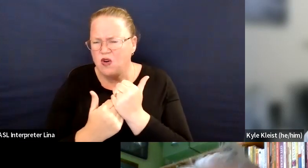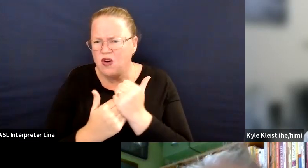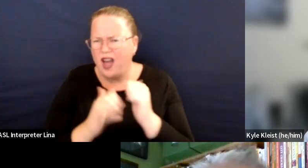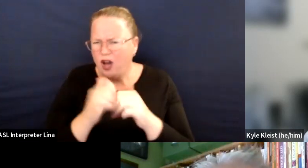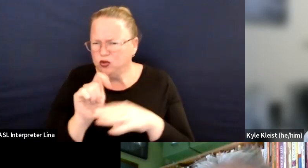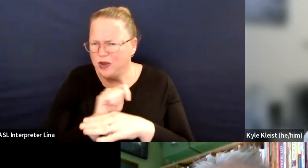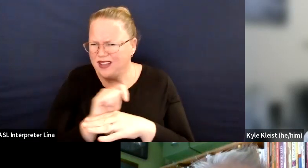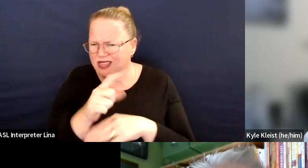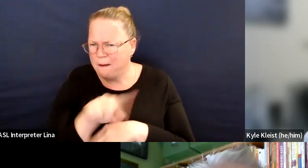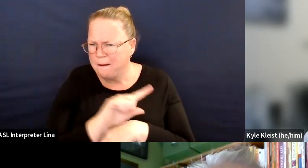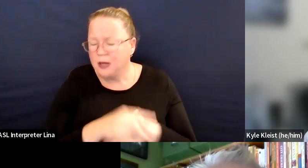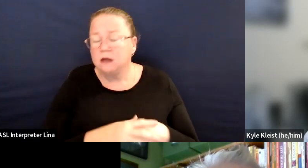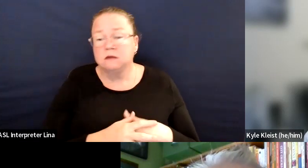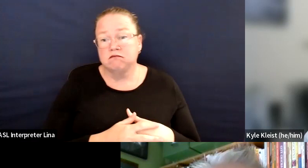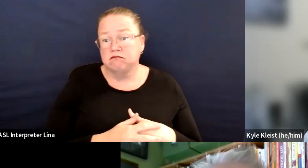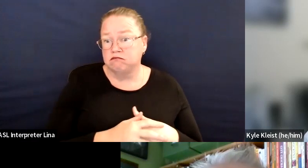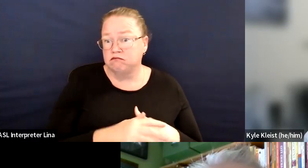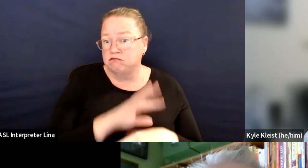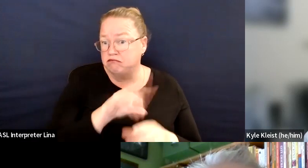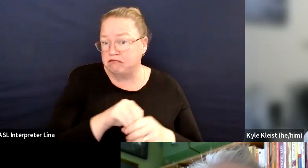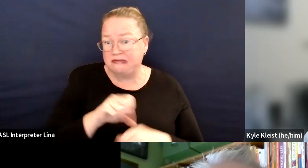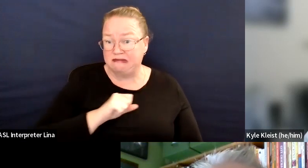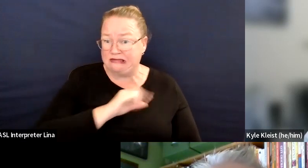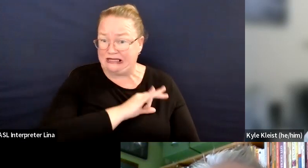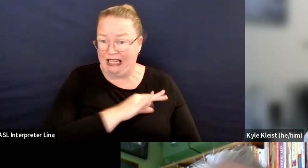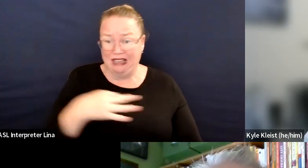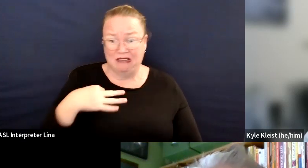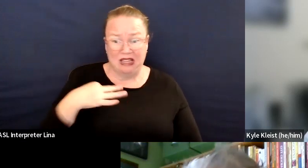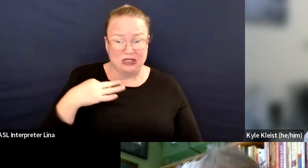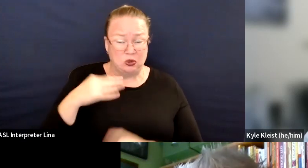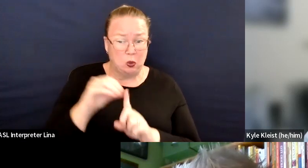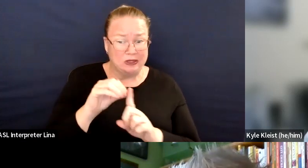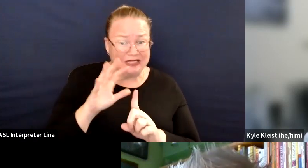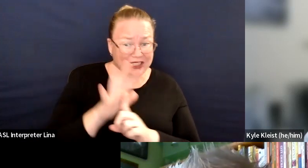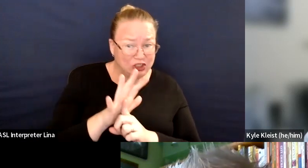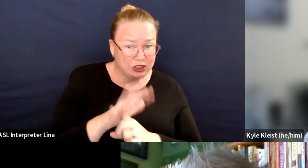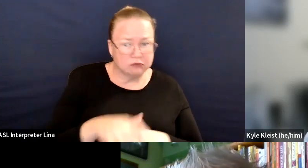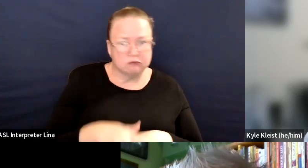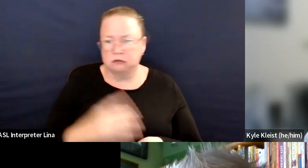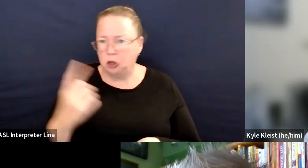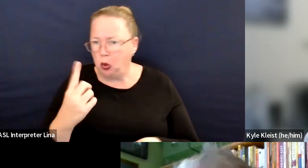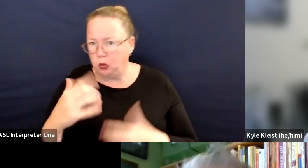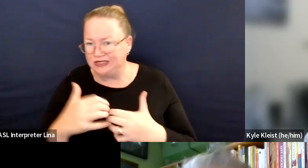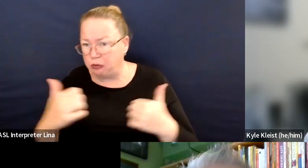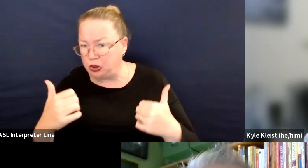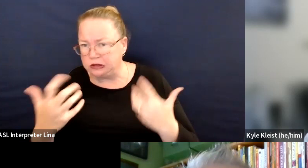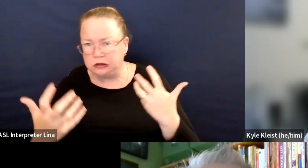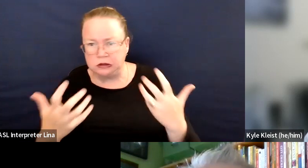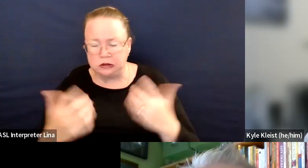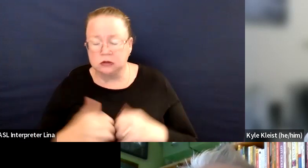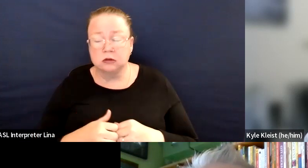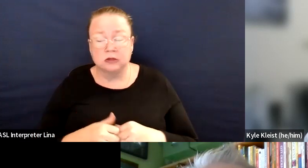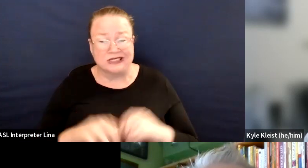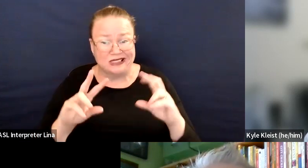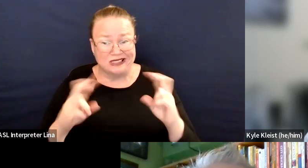Right, so is it part of staff or volunteer orientation? Is it standalone? Is it a